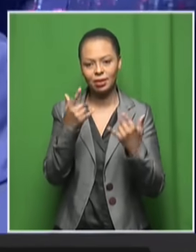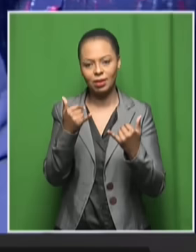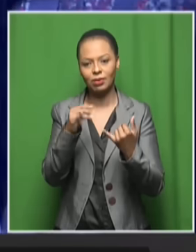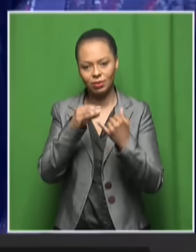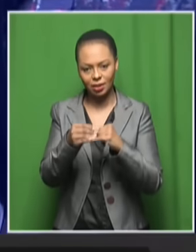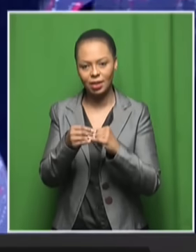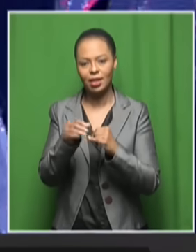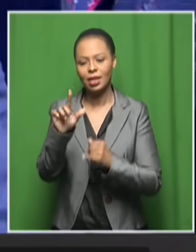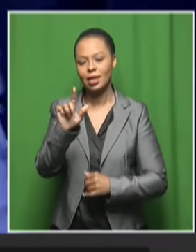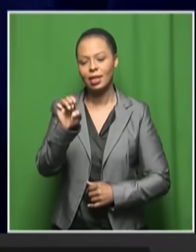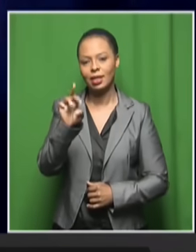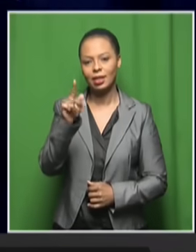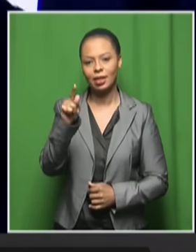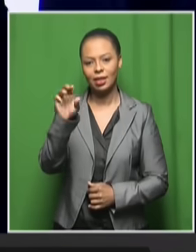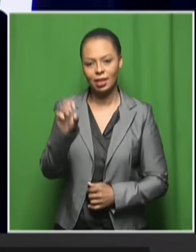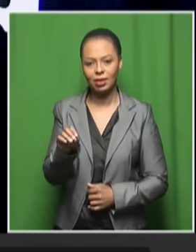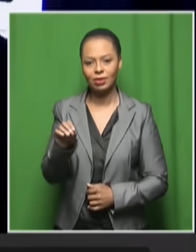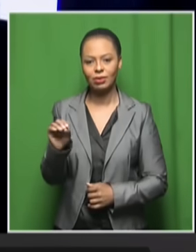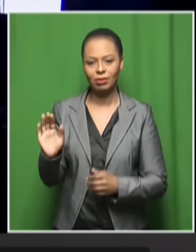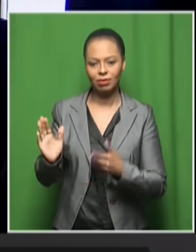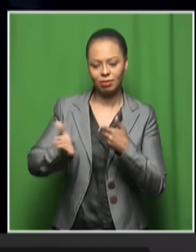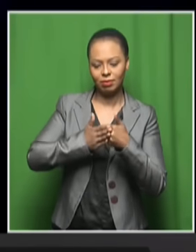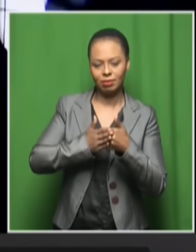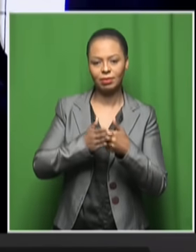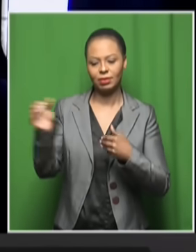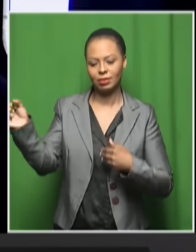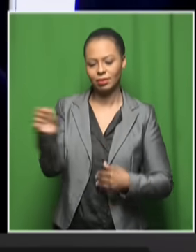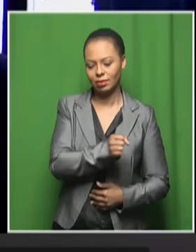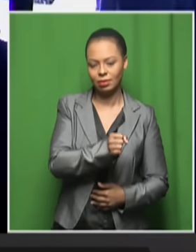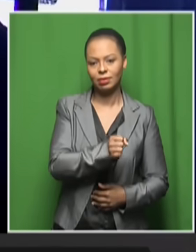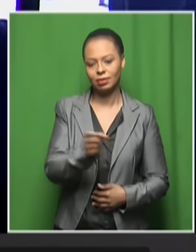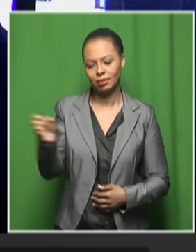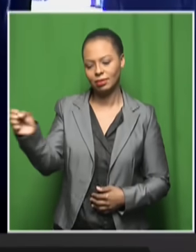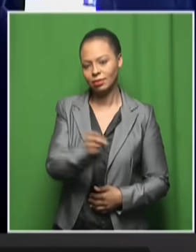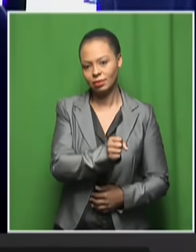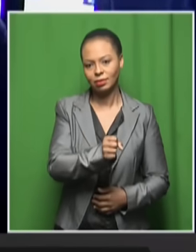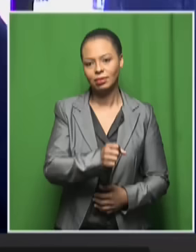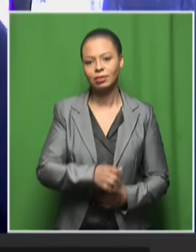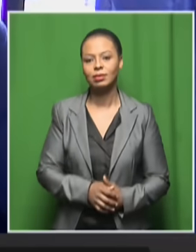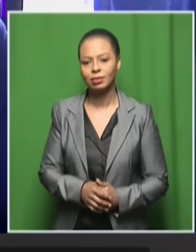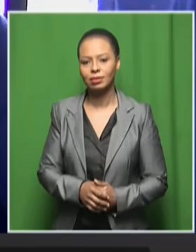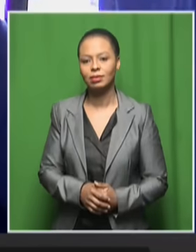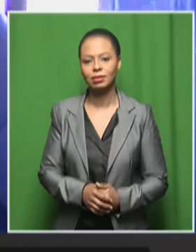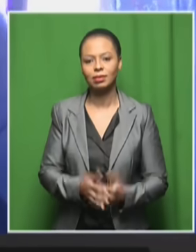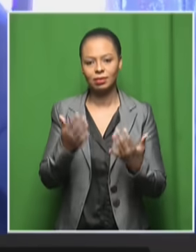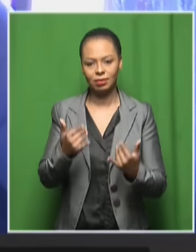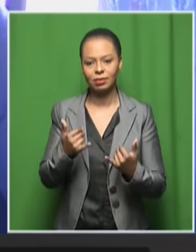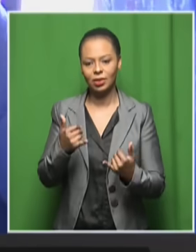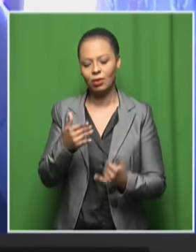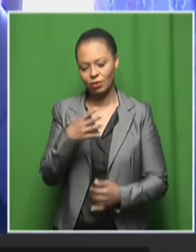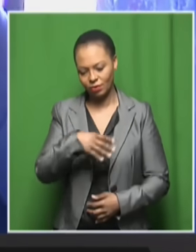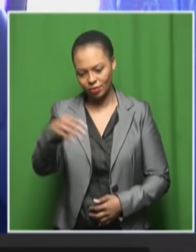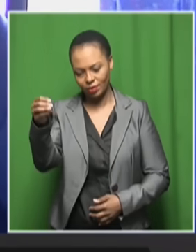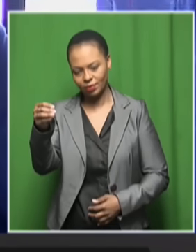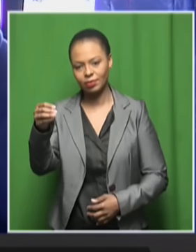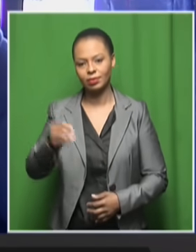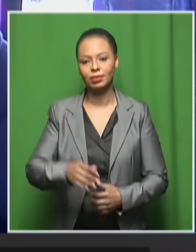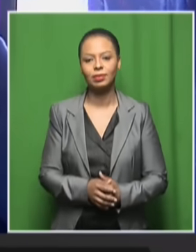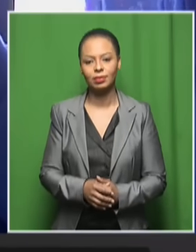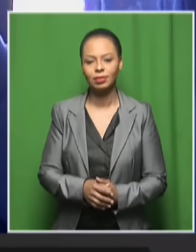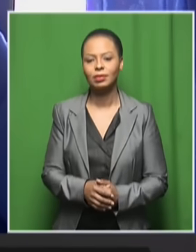will close the door for us as we are leaving. As we are leaving, I have to tell you that it's a swift